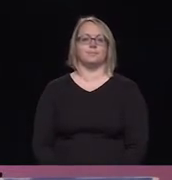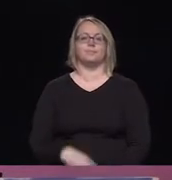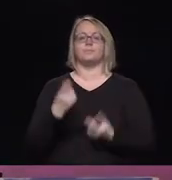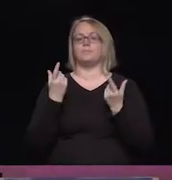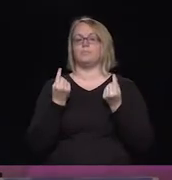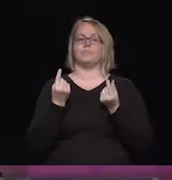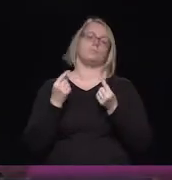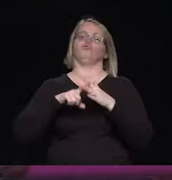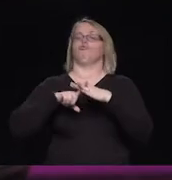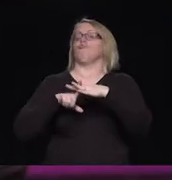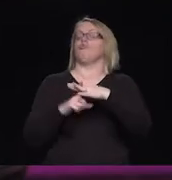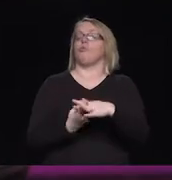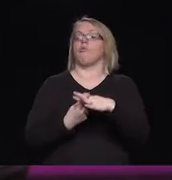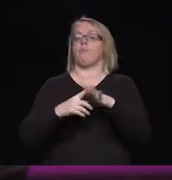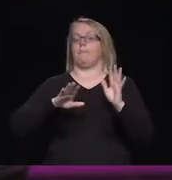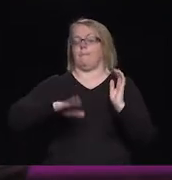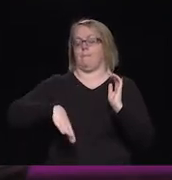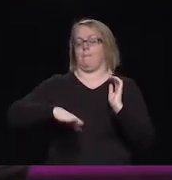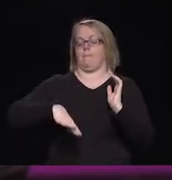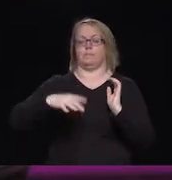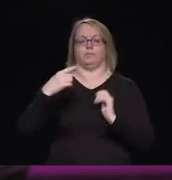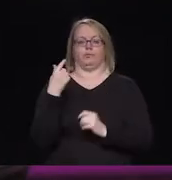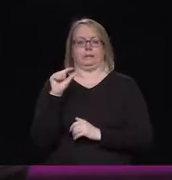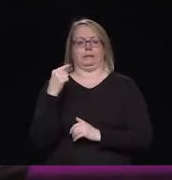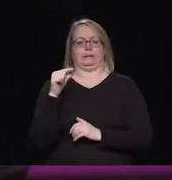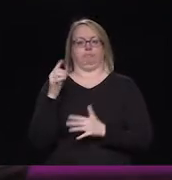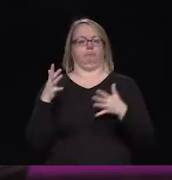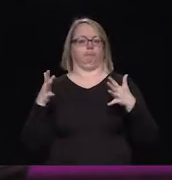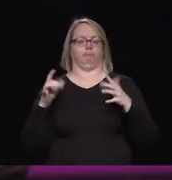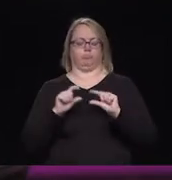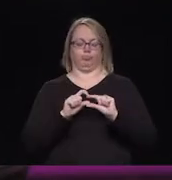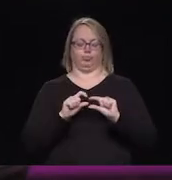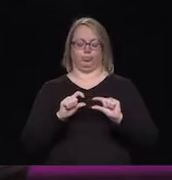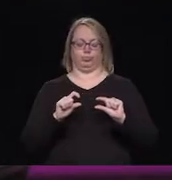Both sides of the brush, dark green.